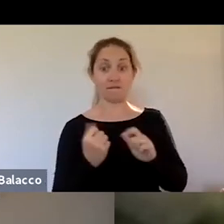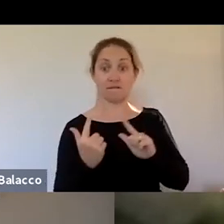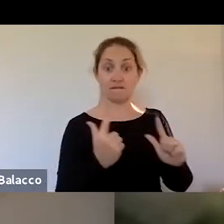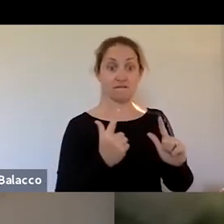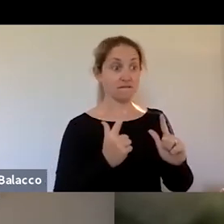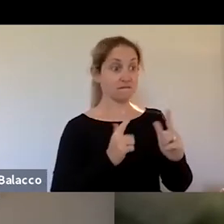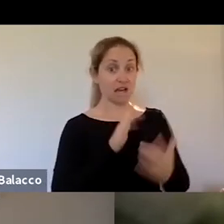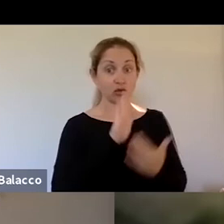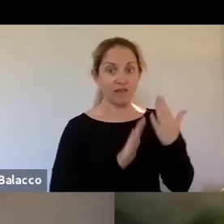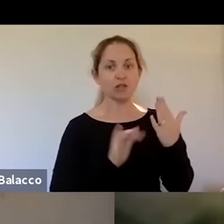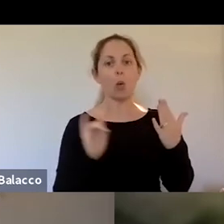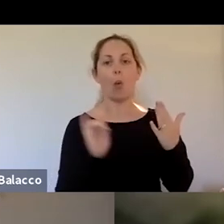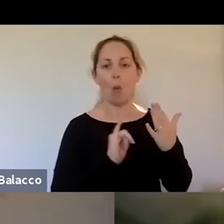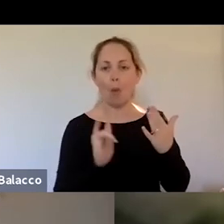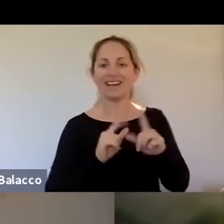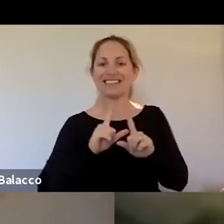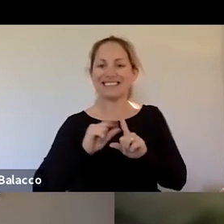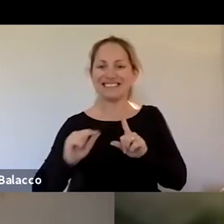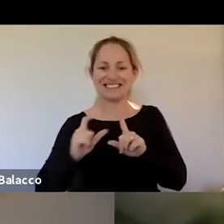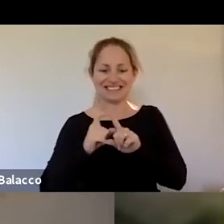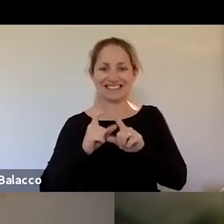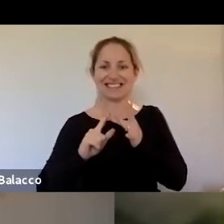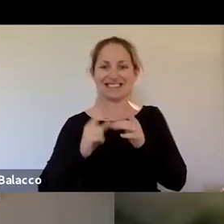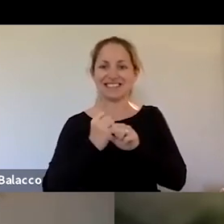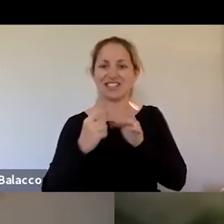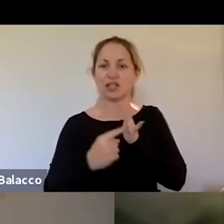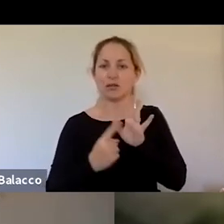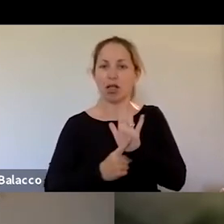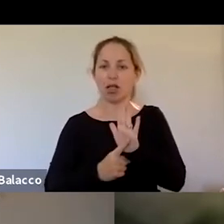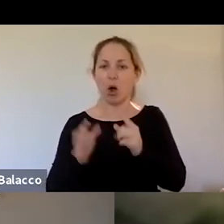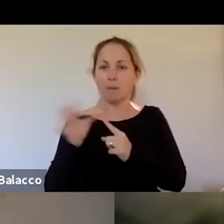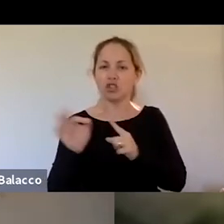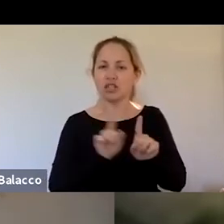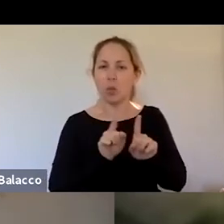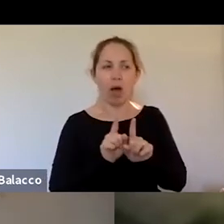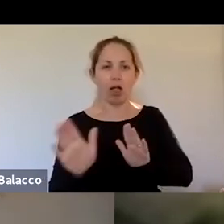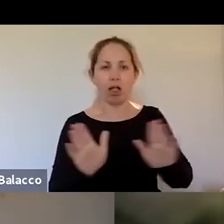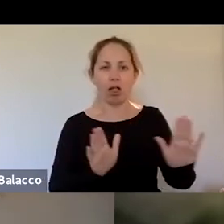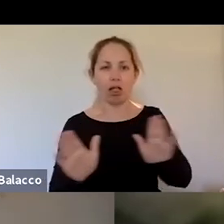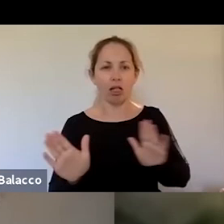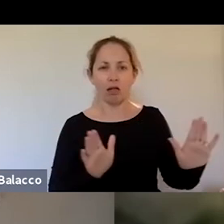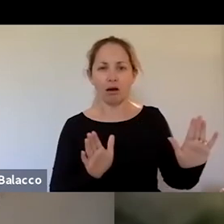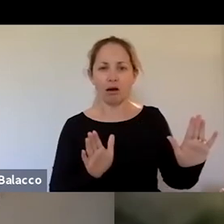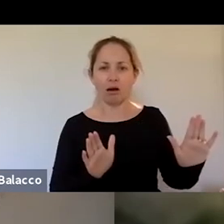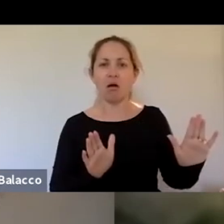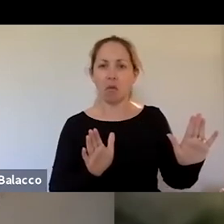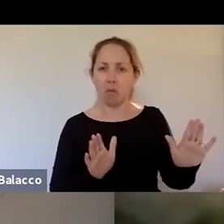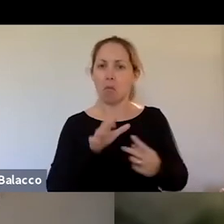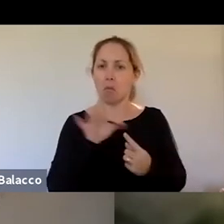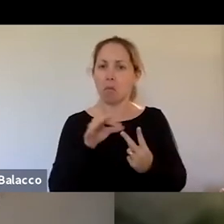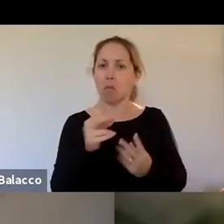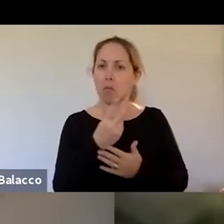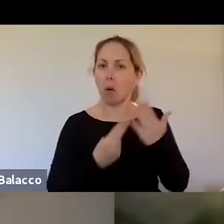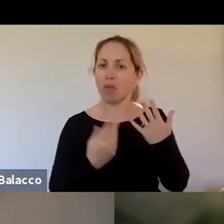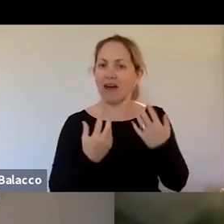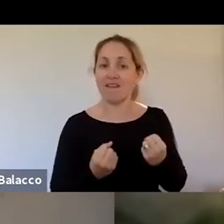matured. And at the same time, some people have started to experience screen fatigue, while for others, we've